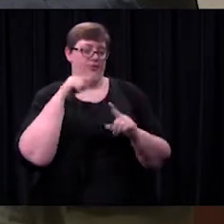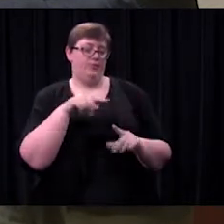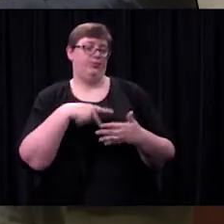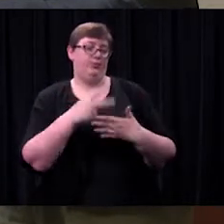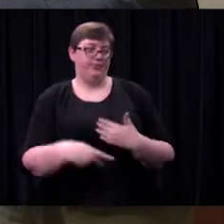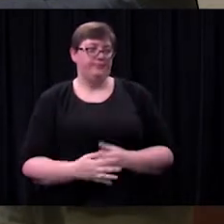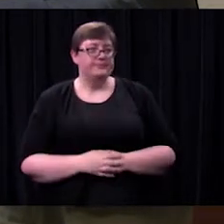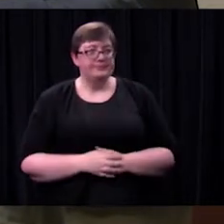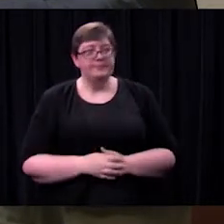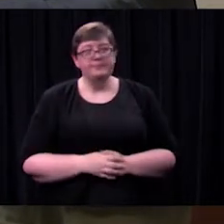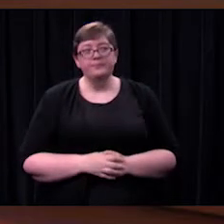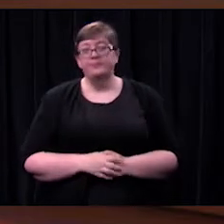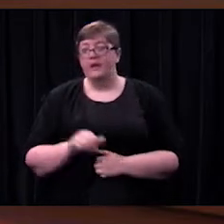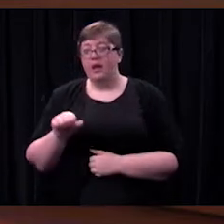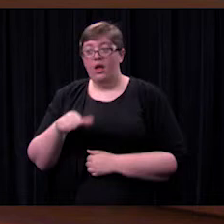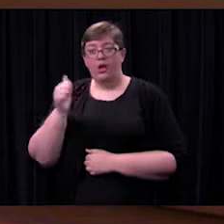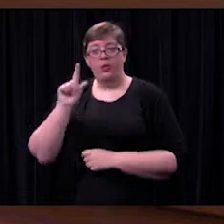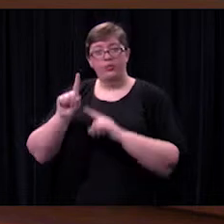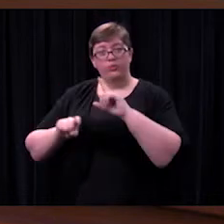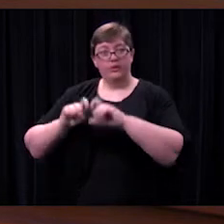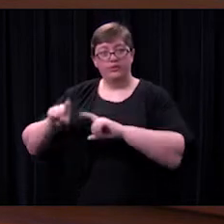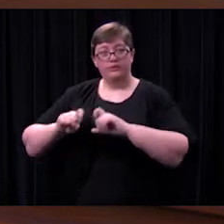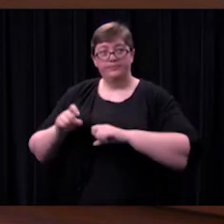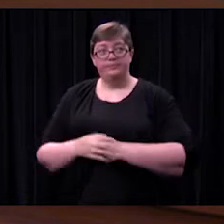Any other questions?